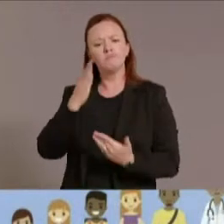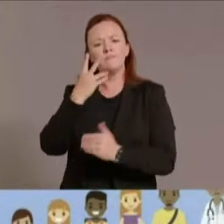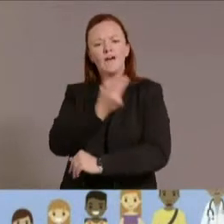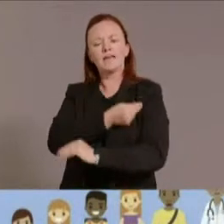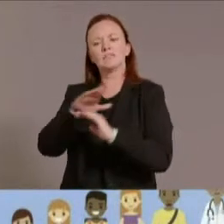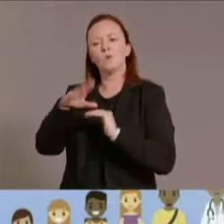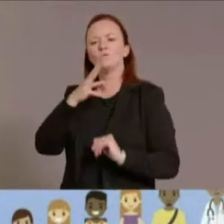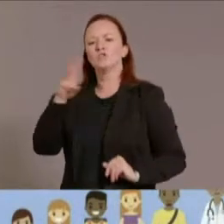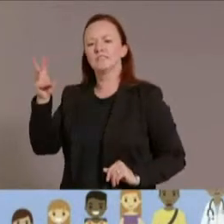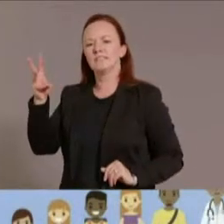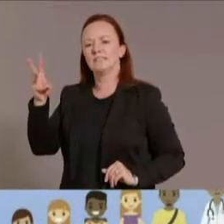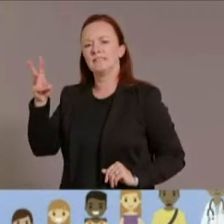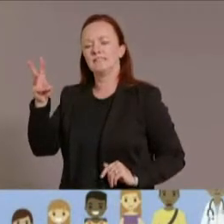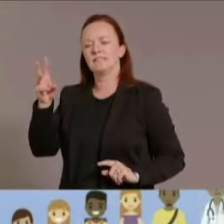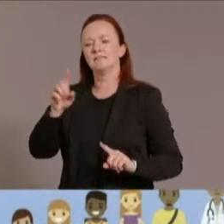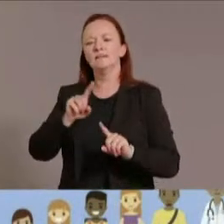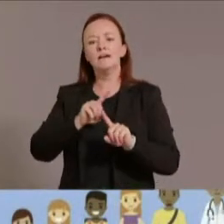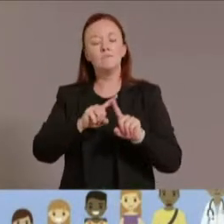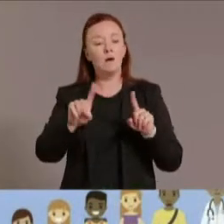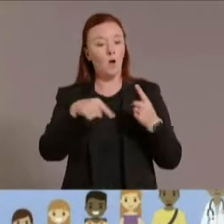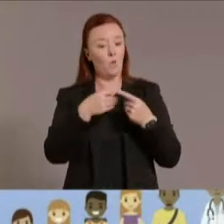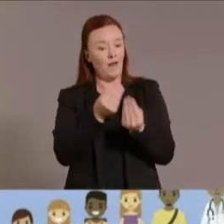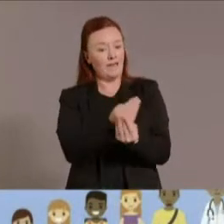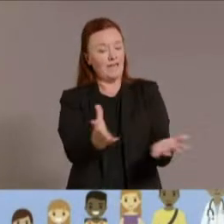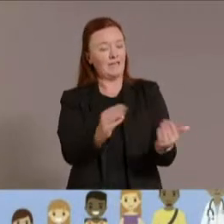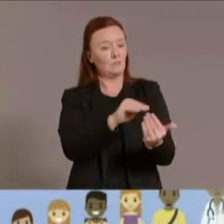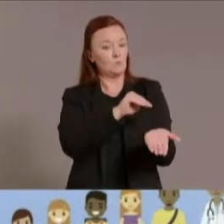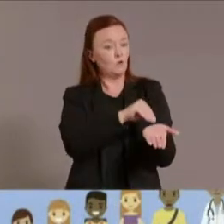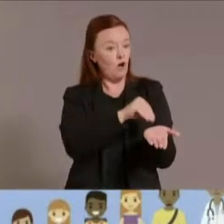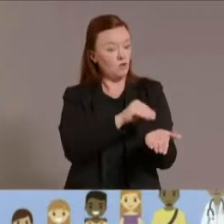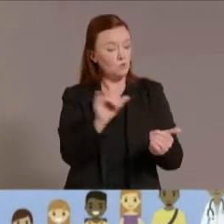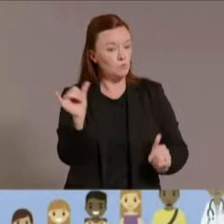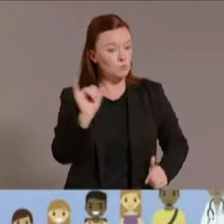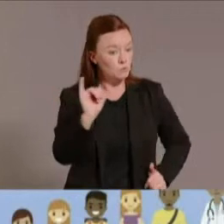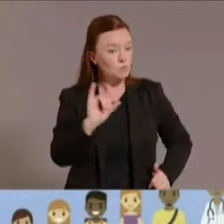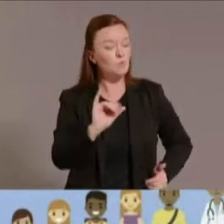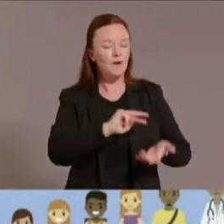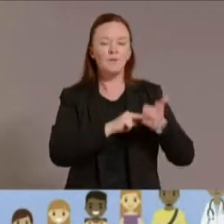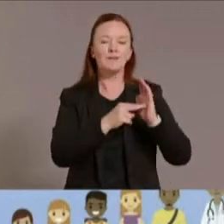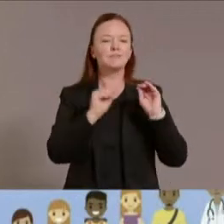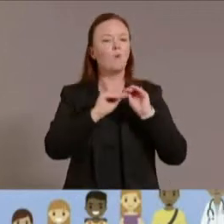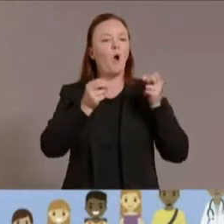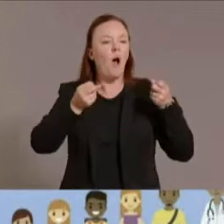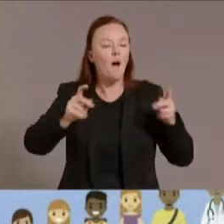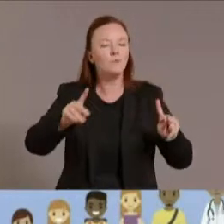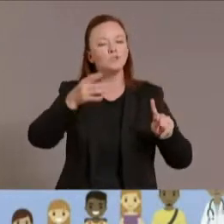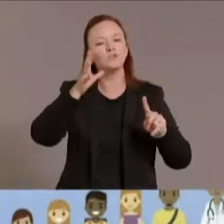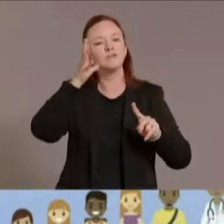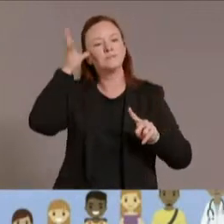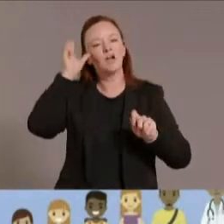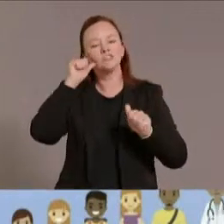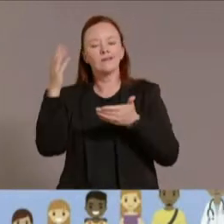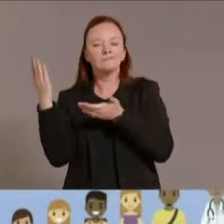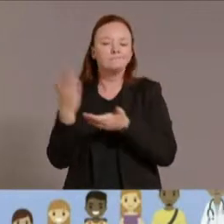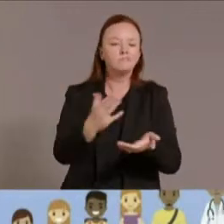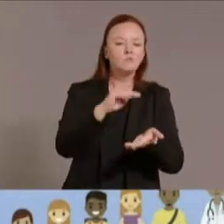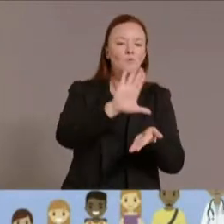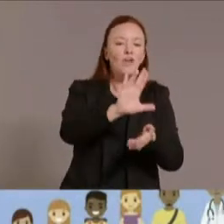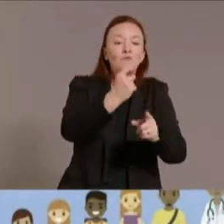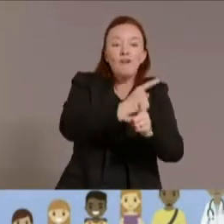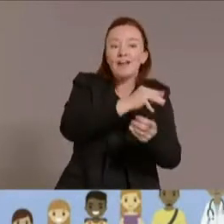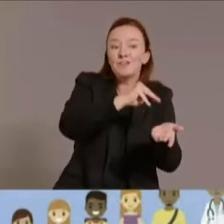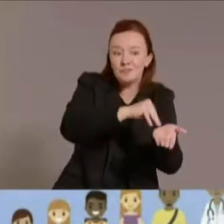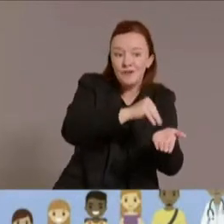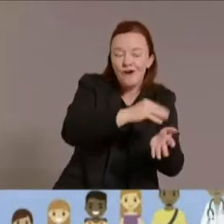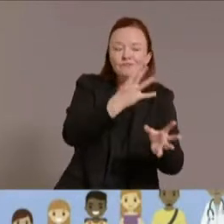above, but as we get it into more and more providers' offices, there will be more opportunities for our parents to get their kids immunized.